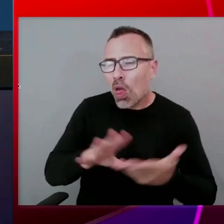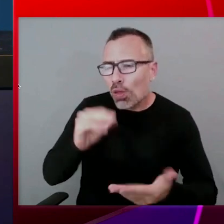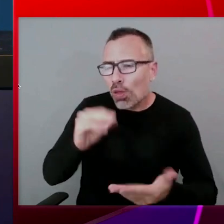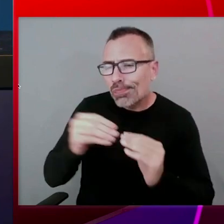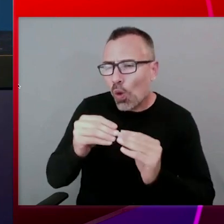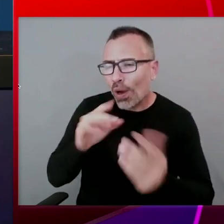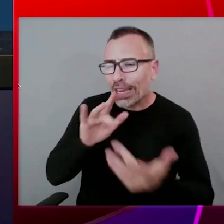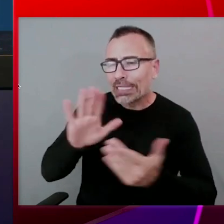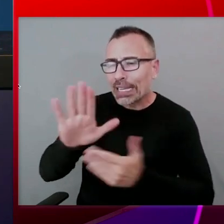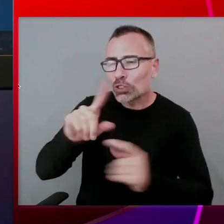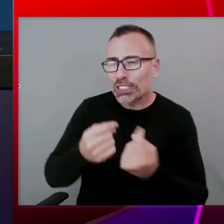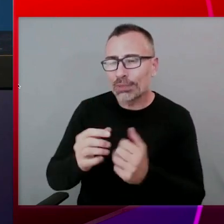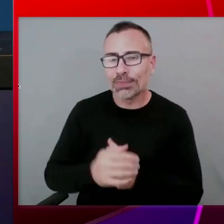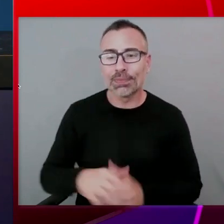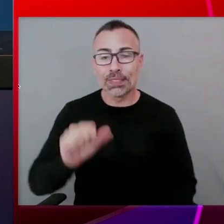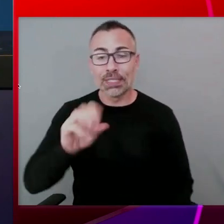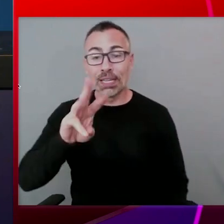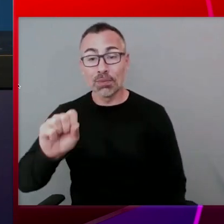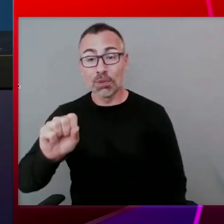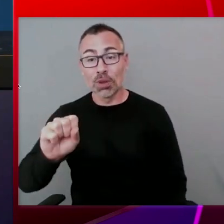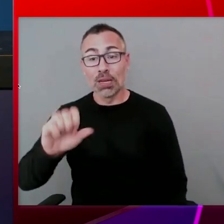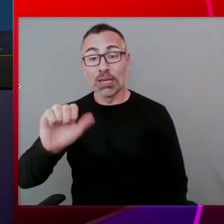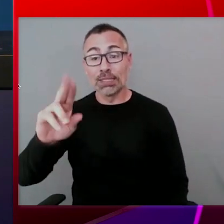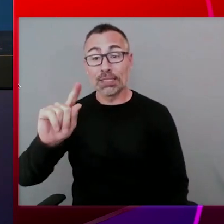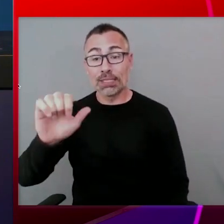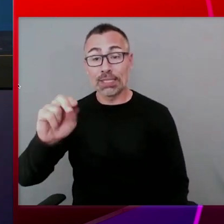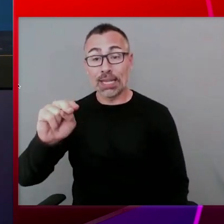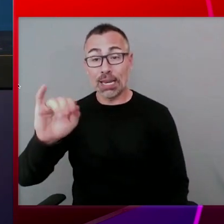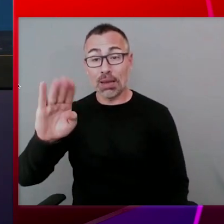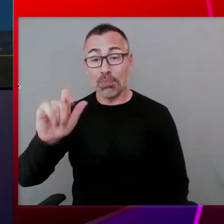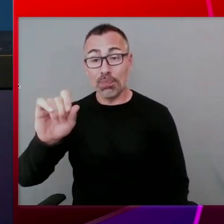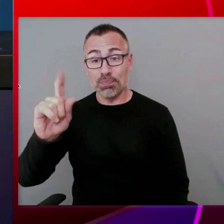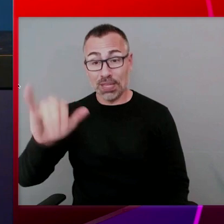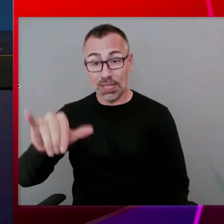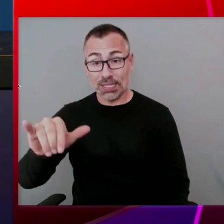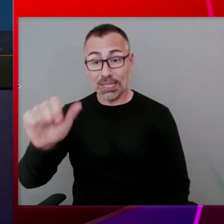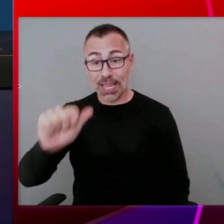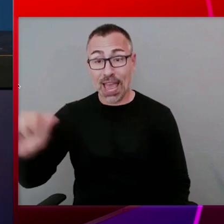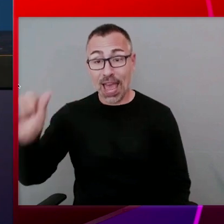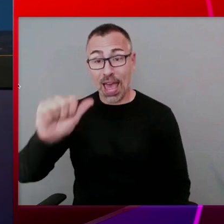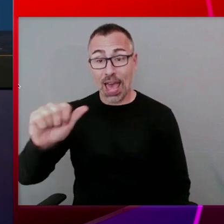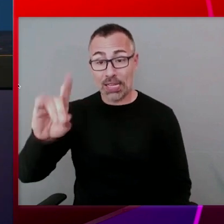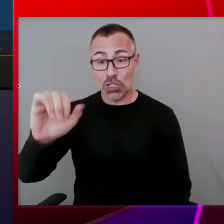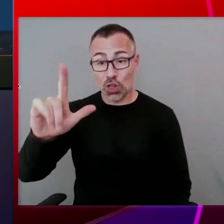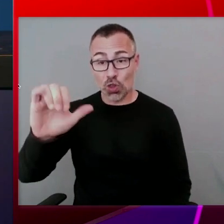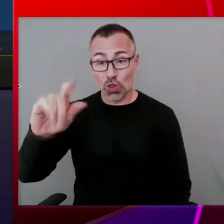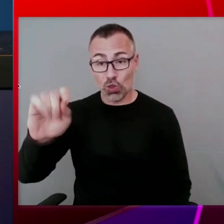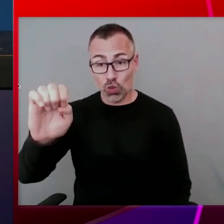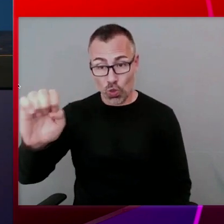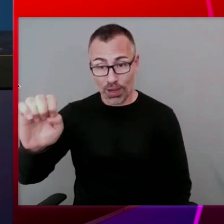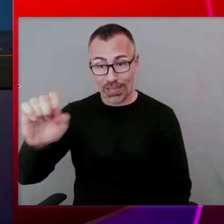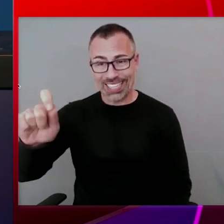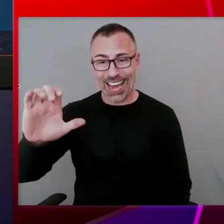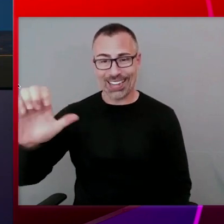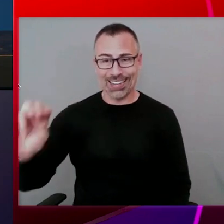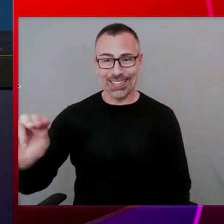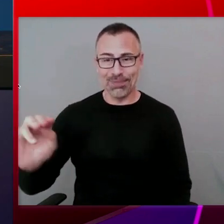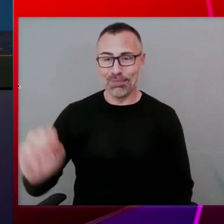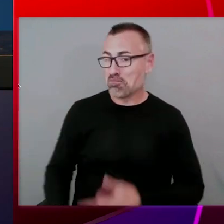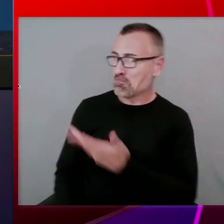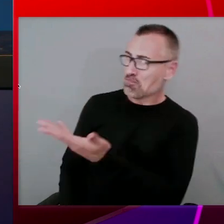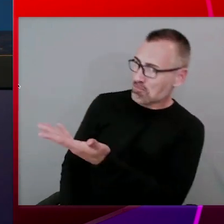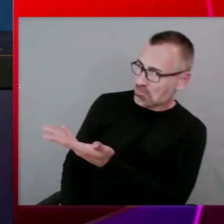team? AWS Sustainability at Deloitte.com. Love it. That's easy. Very simple, very easy to